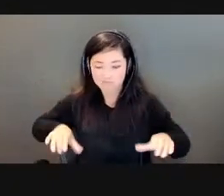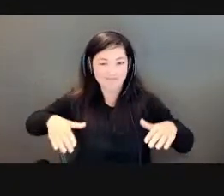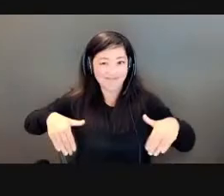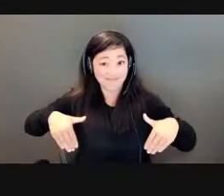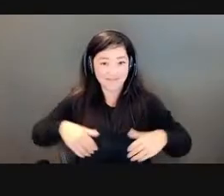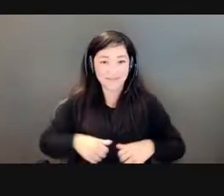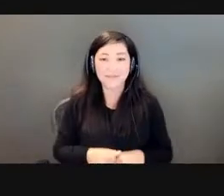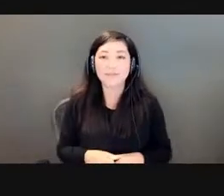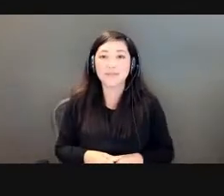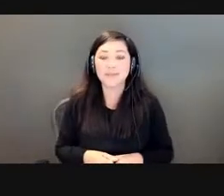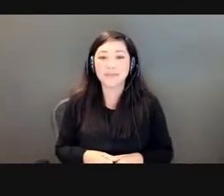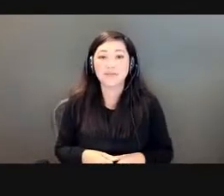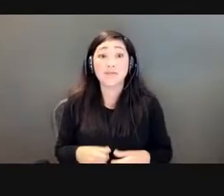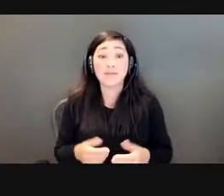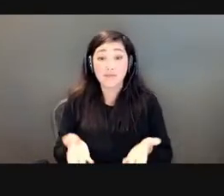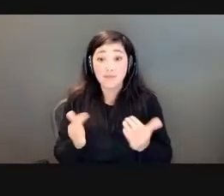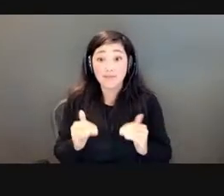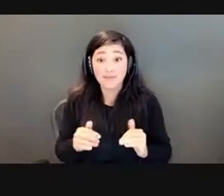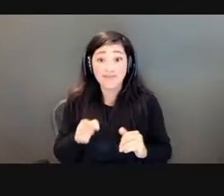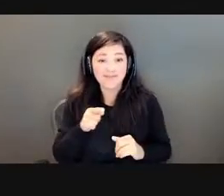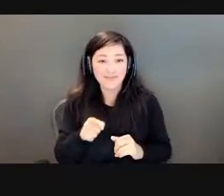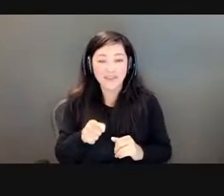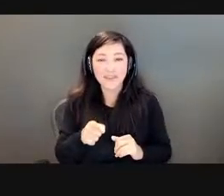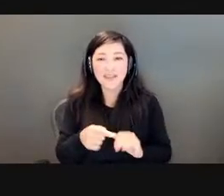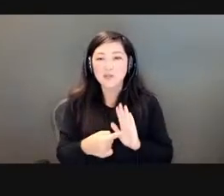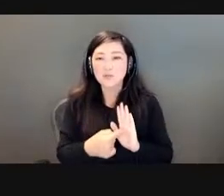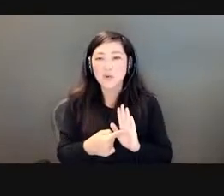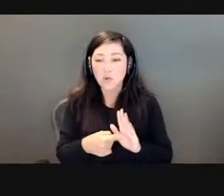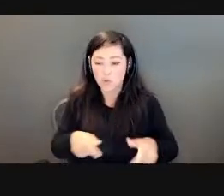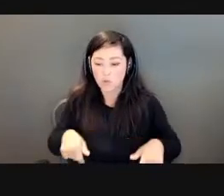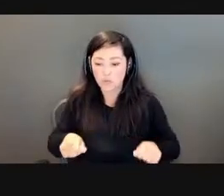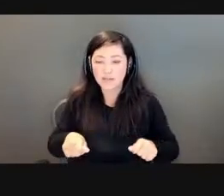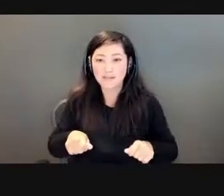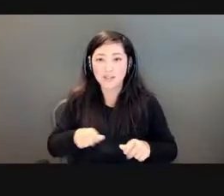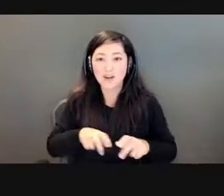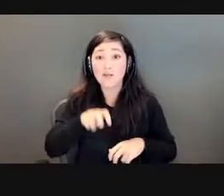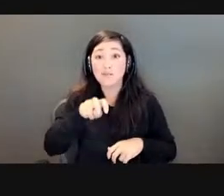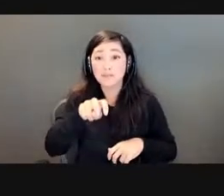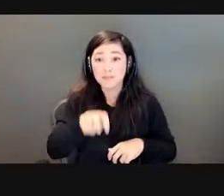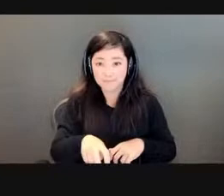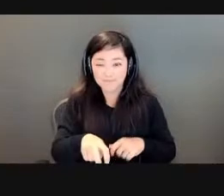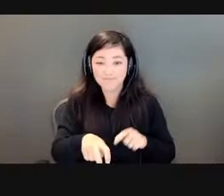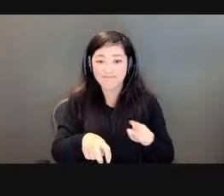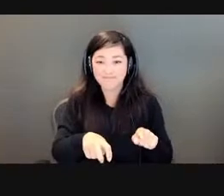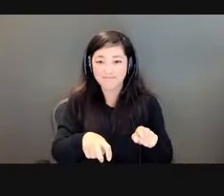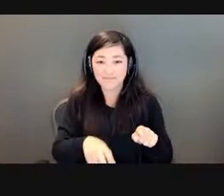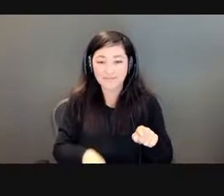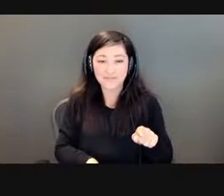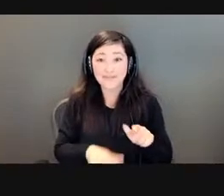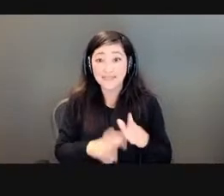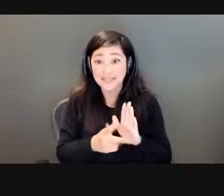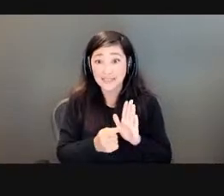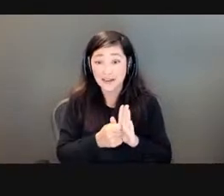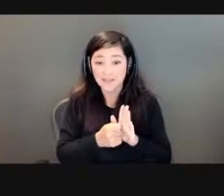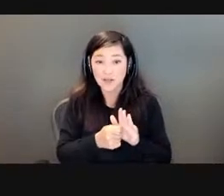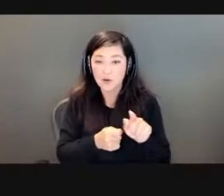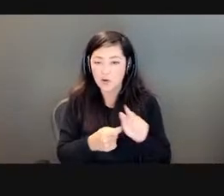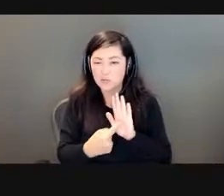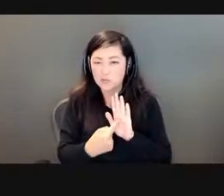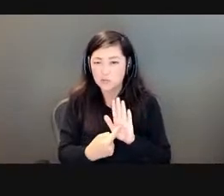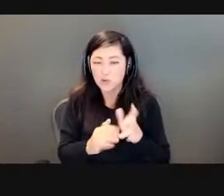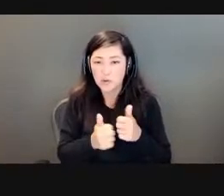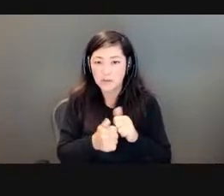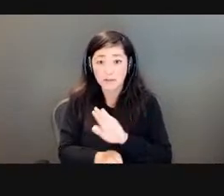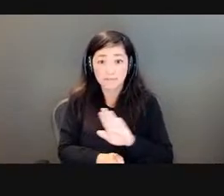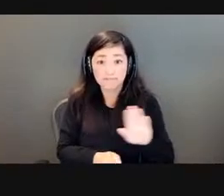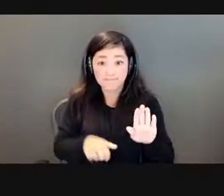The subtitle of this slide is Wheelchair Lift, and it shows a video of me in my van coming out the side